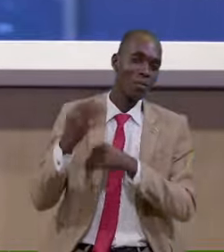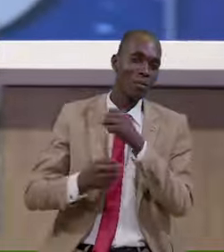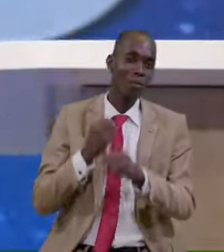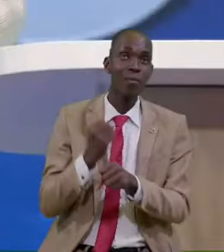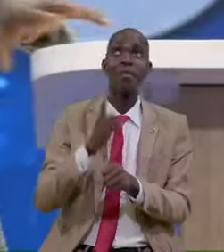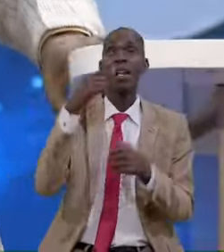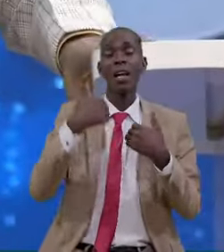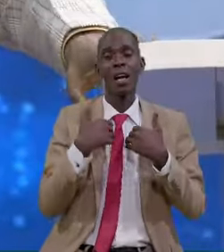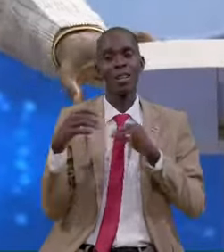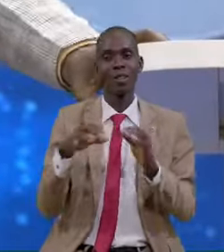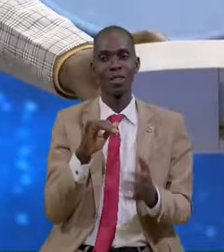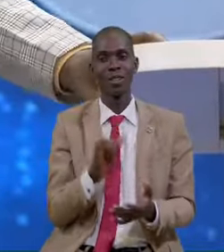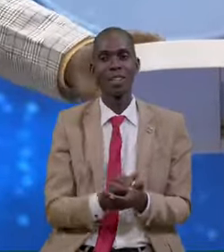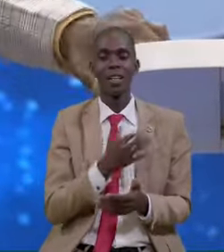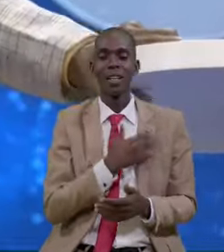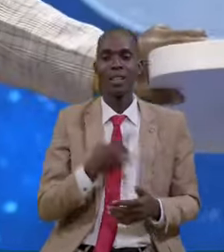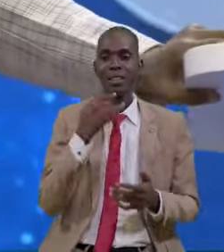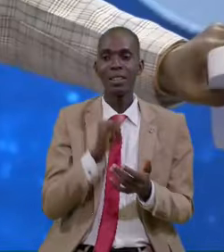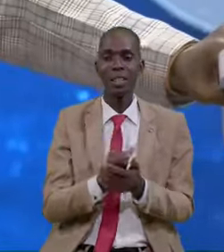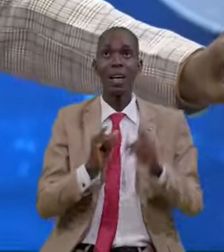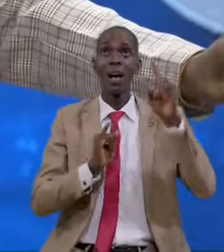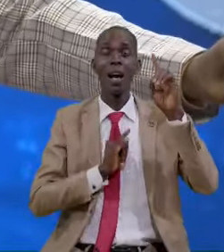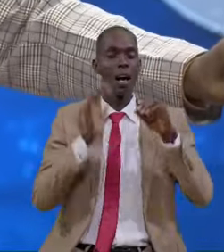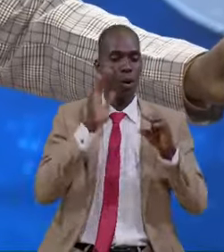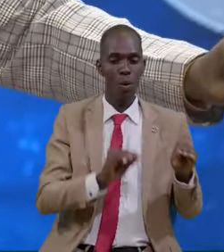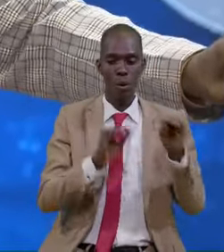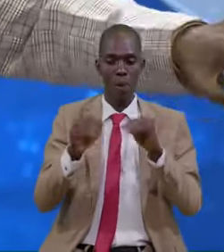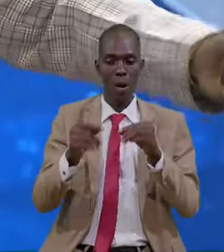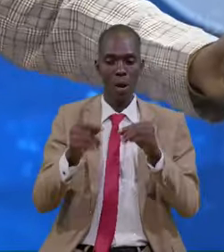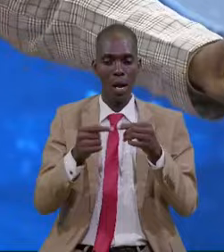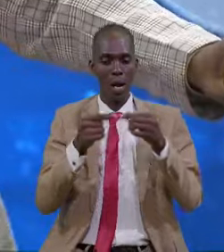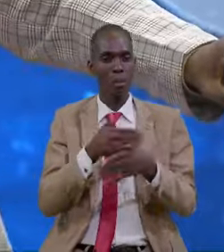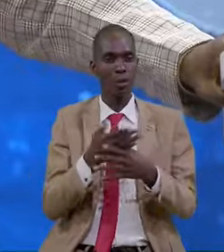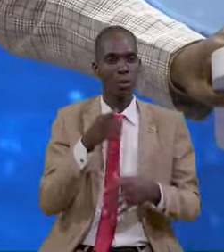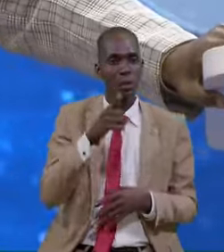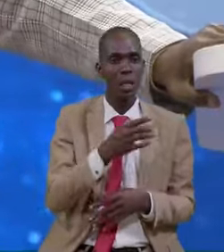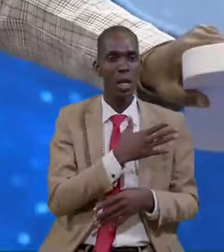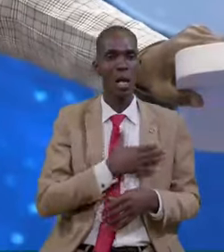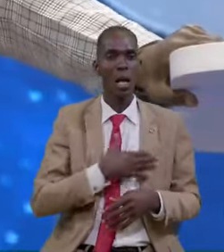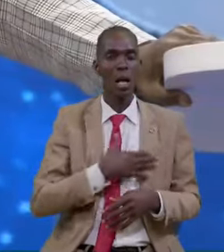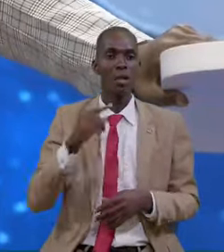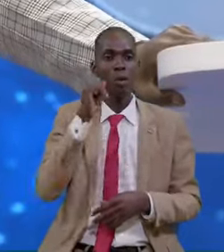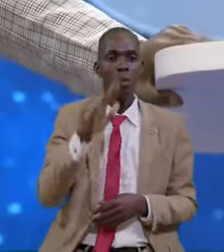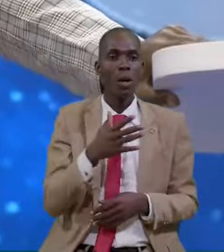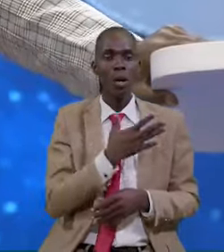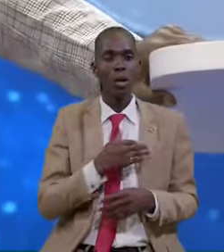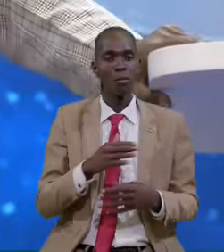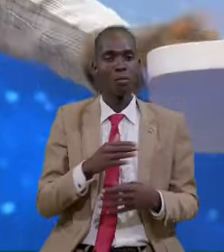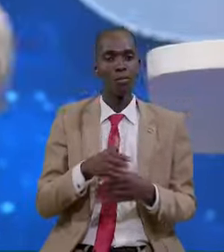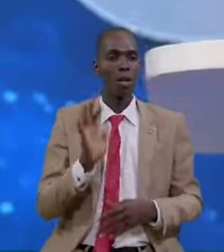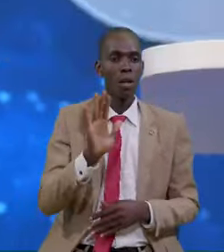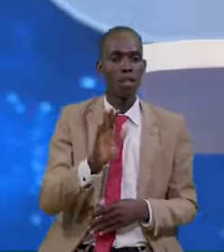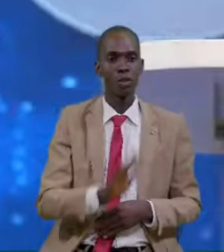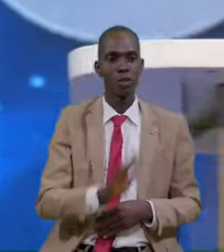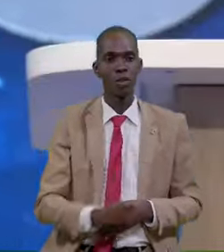he said, I'll put enmity between thee and the woman, between her seed and your